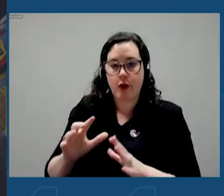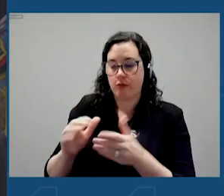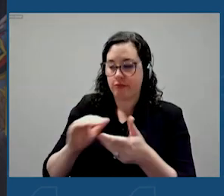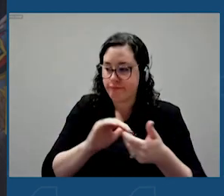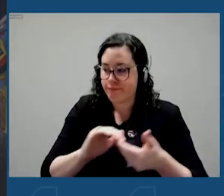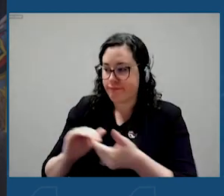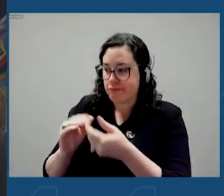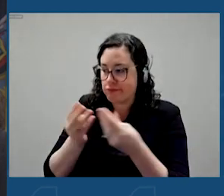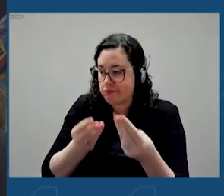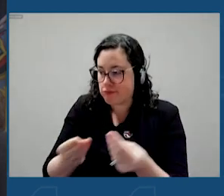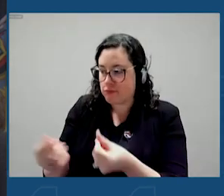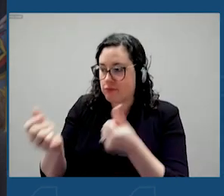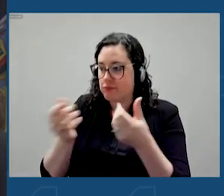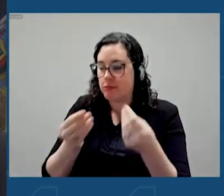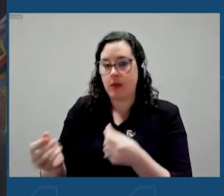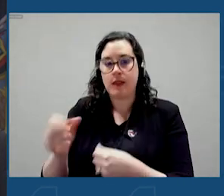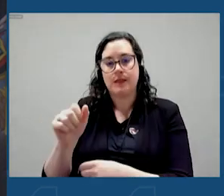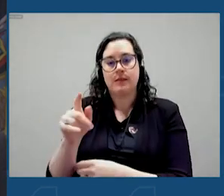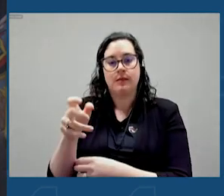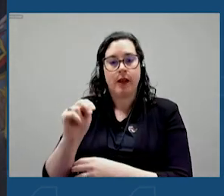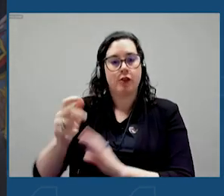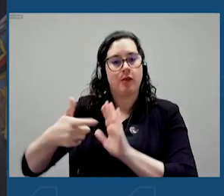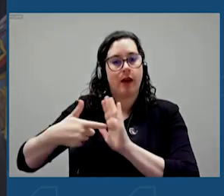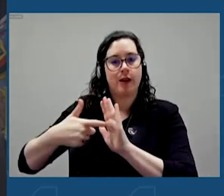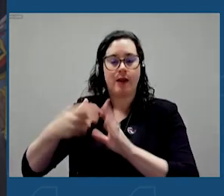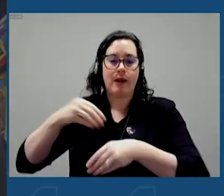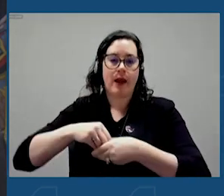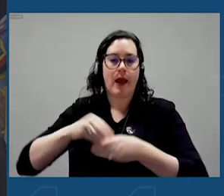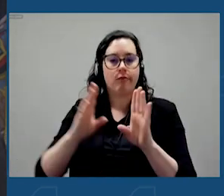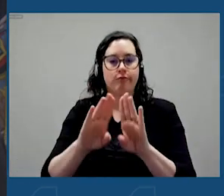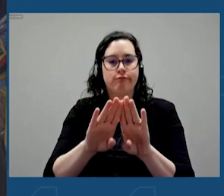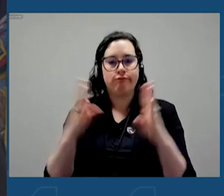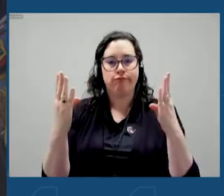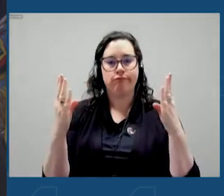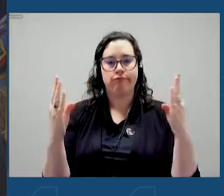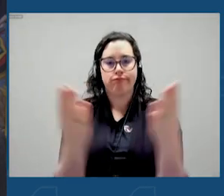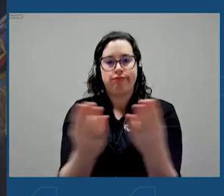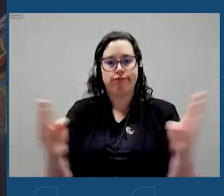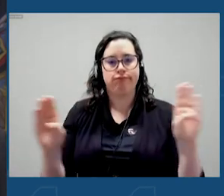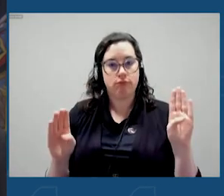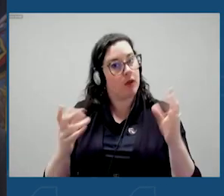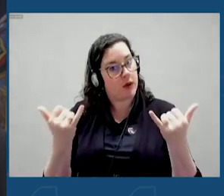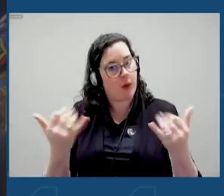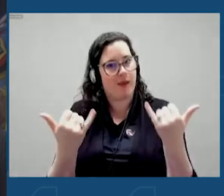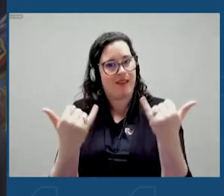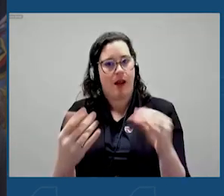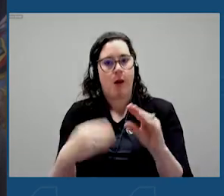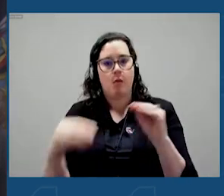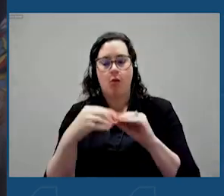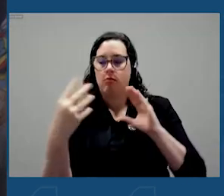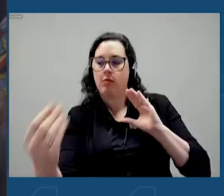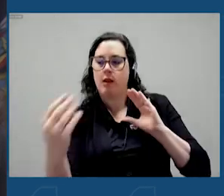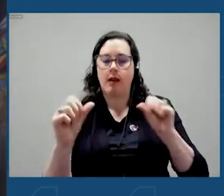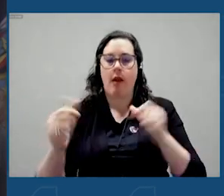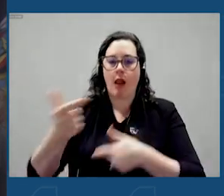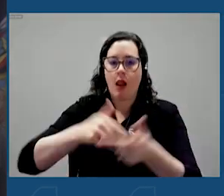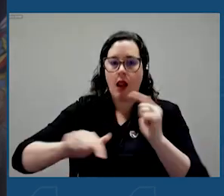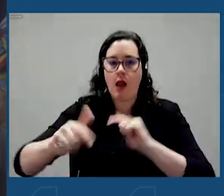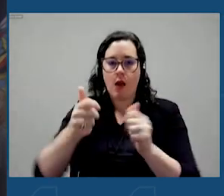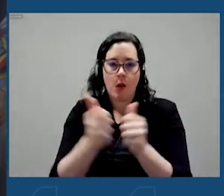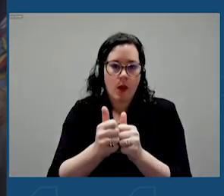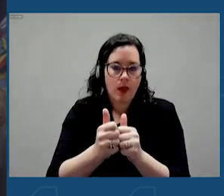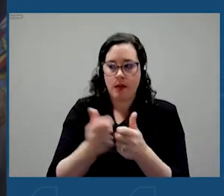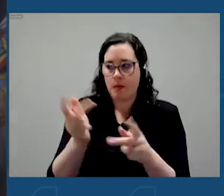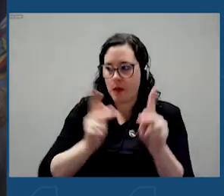out of the booths, which is going to enable them to be much more interactive with passengers, to give